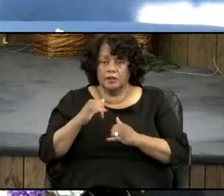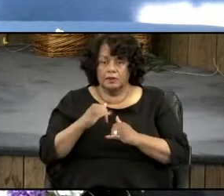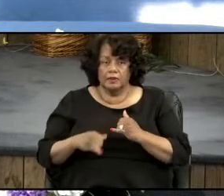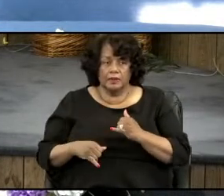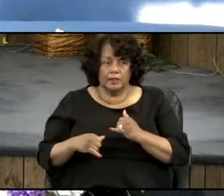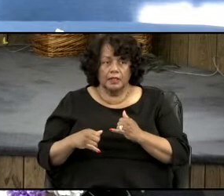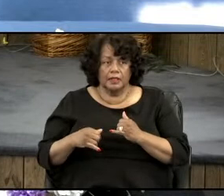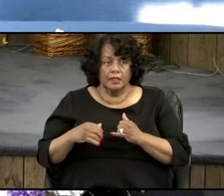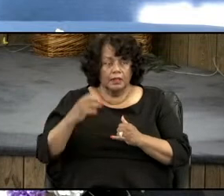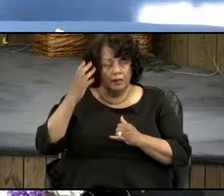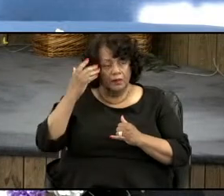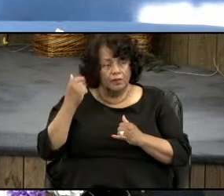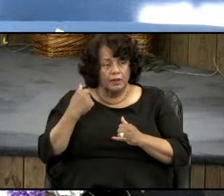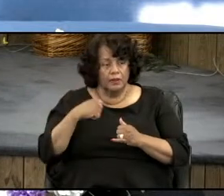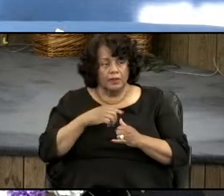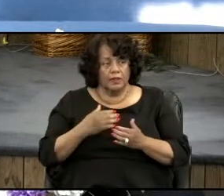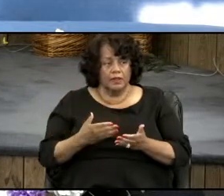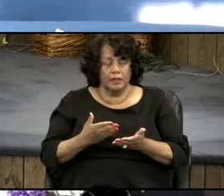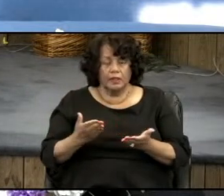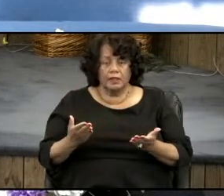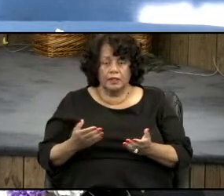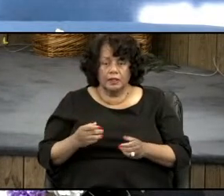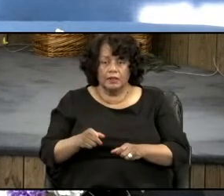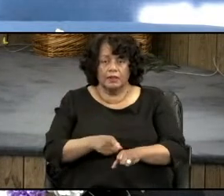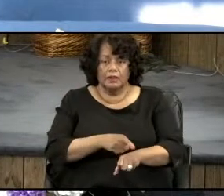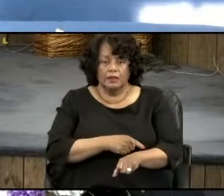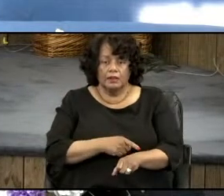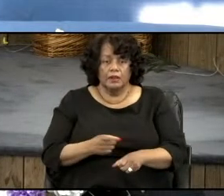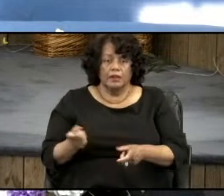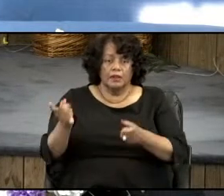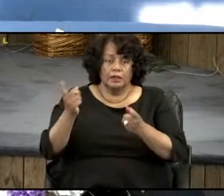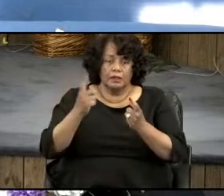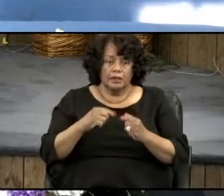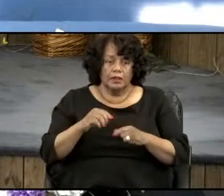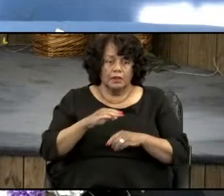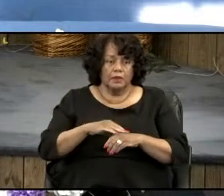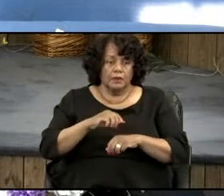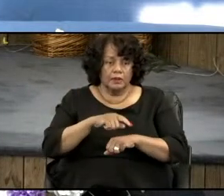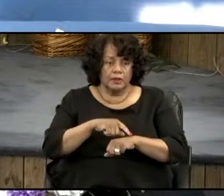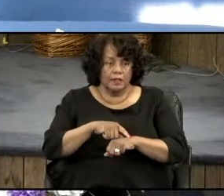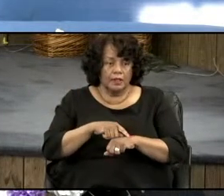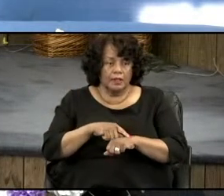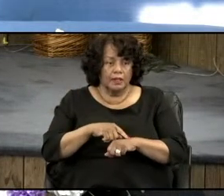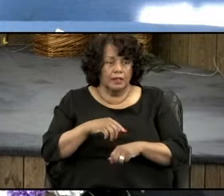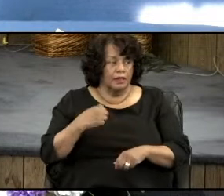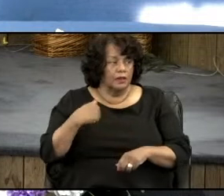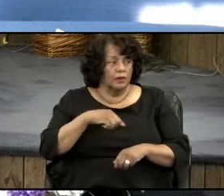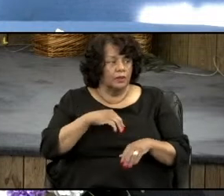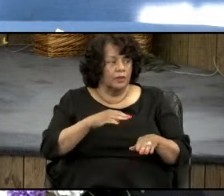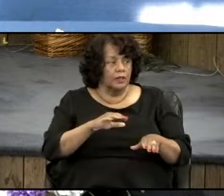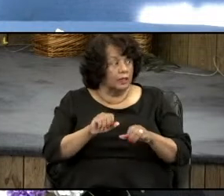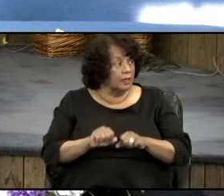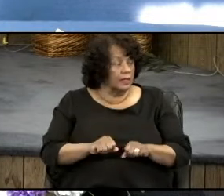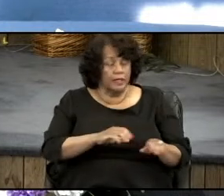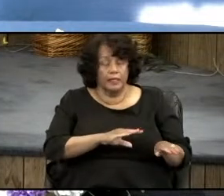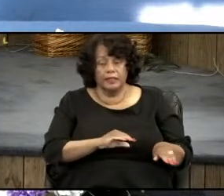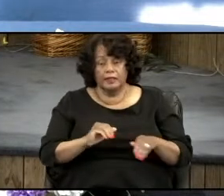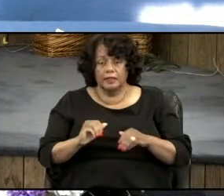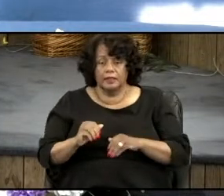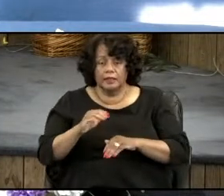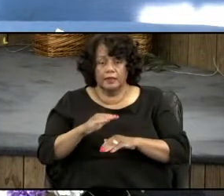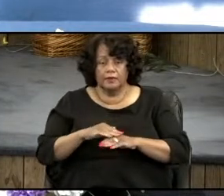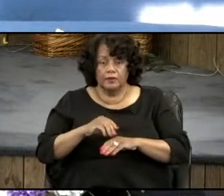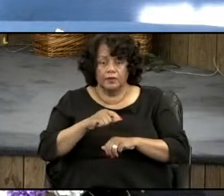so long? When are we going to leave? If you come on time, you can do what? See that? See how easy that is? Praise the Lord. I hope